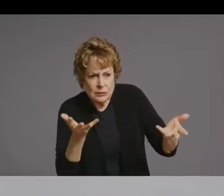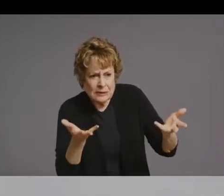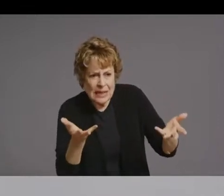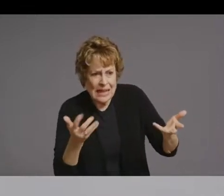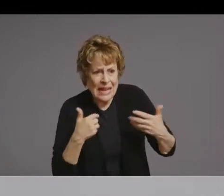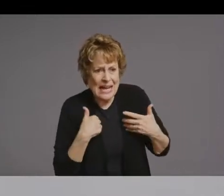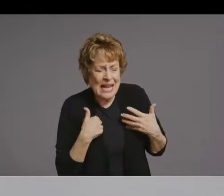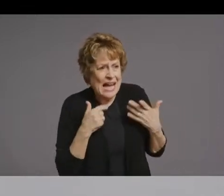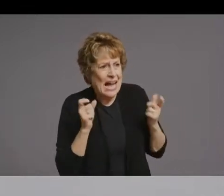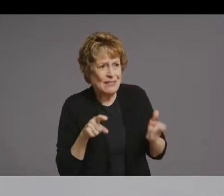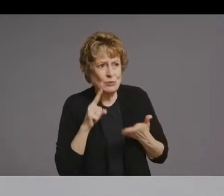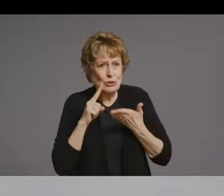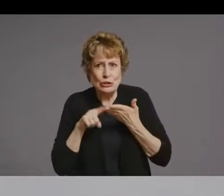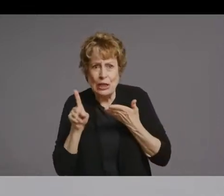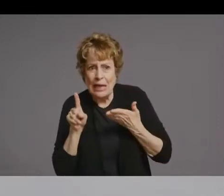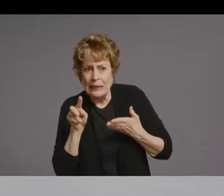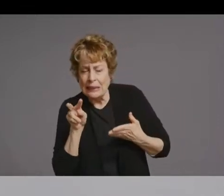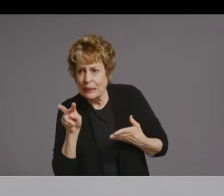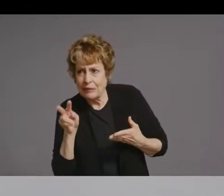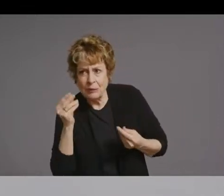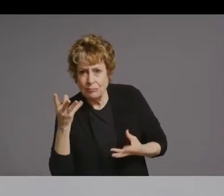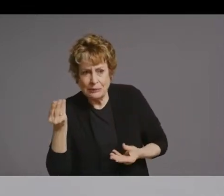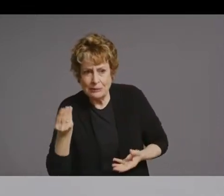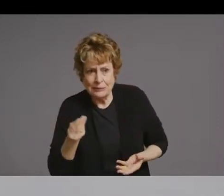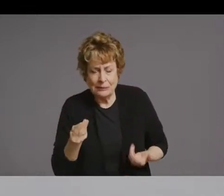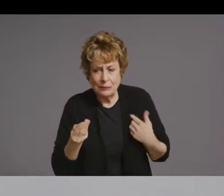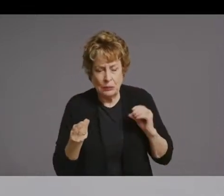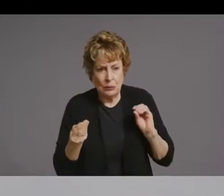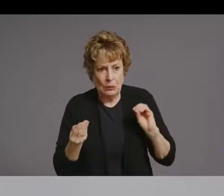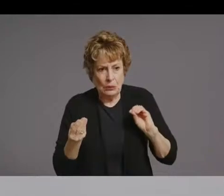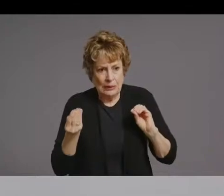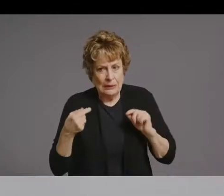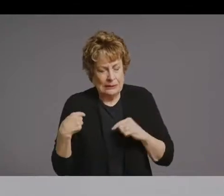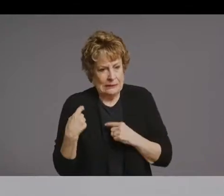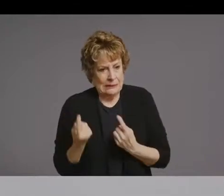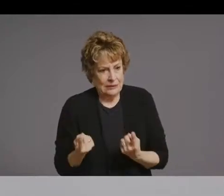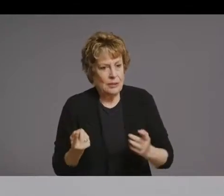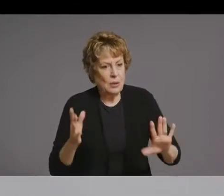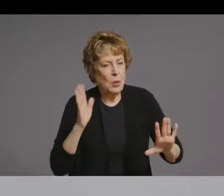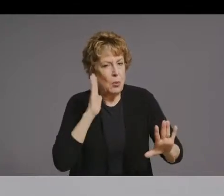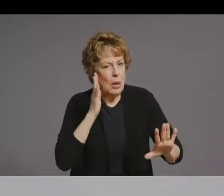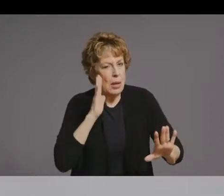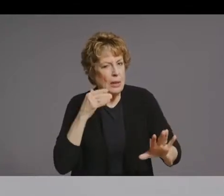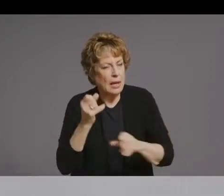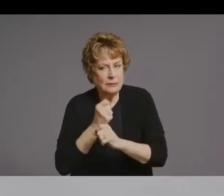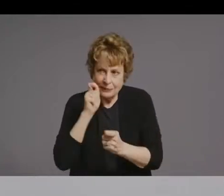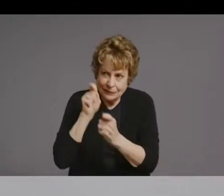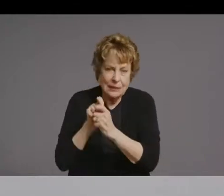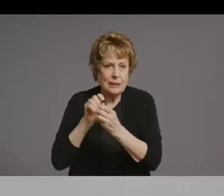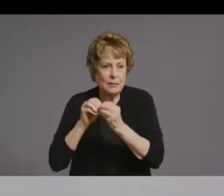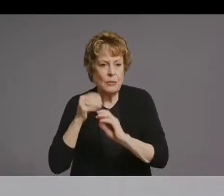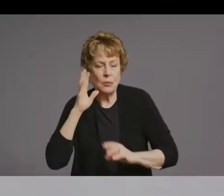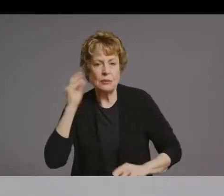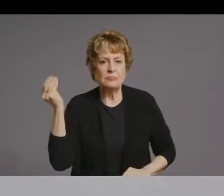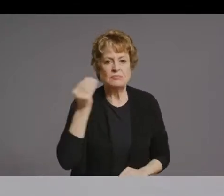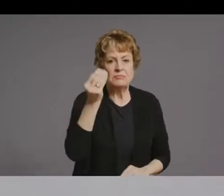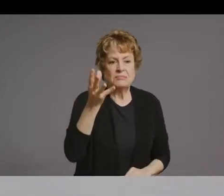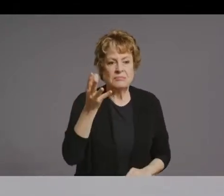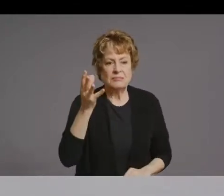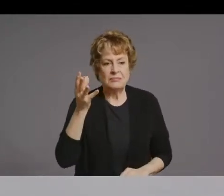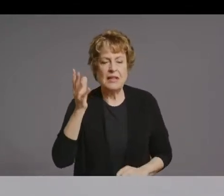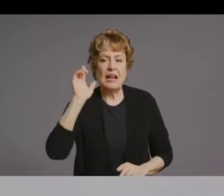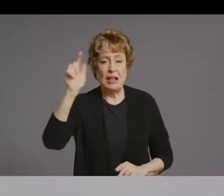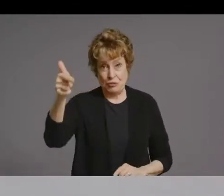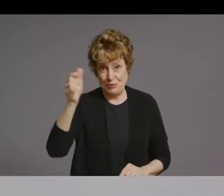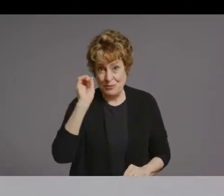lot of information. I know the team's been monitoring, but let me make sure I get you the correct and accurate information. Sounds good. And one more